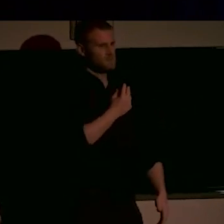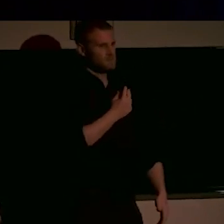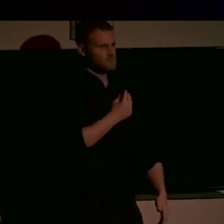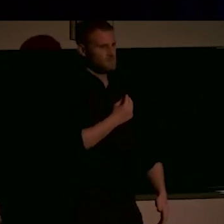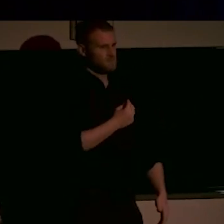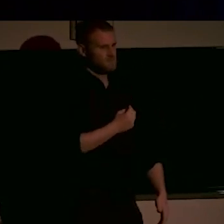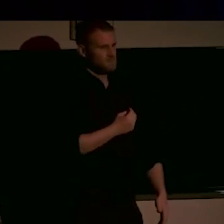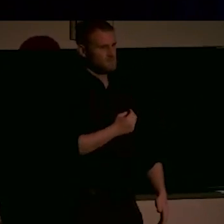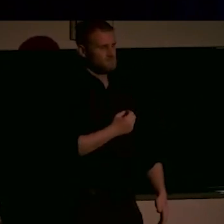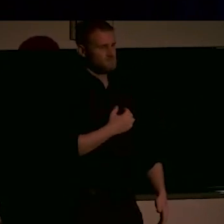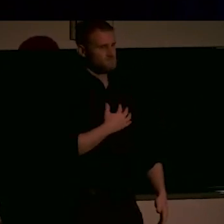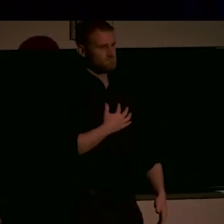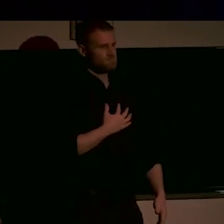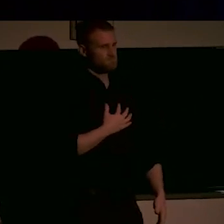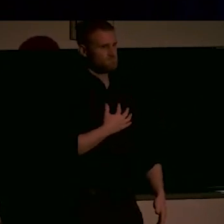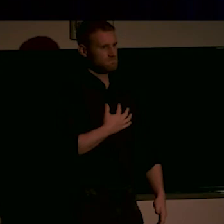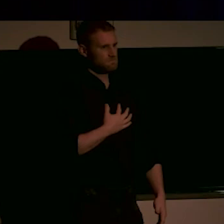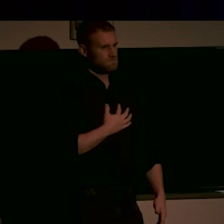sleep